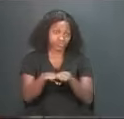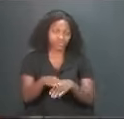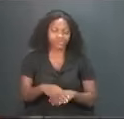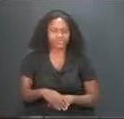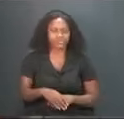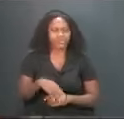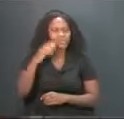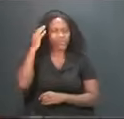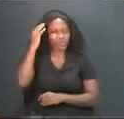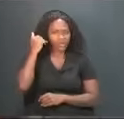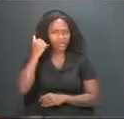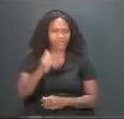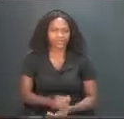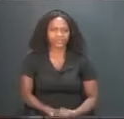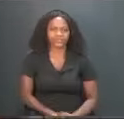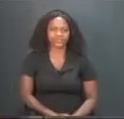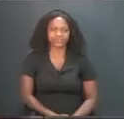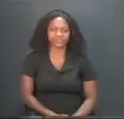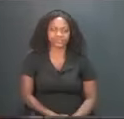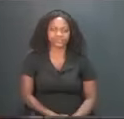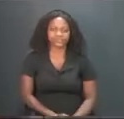because